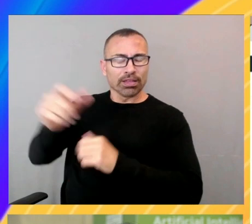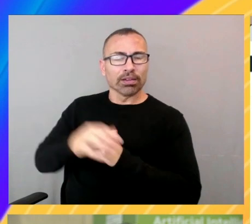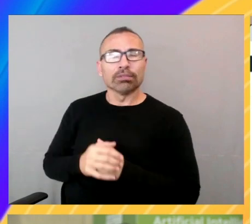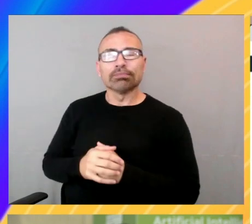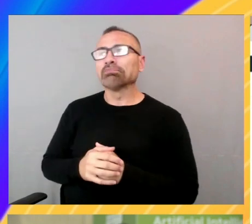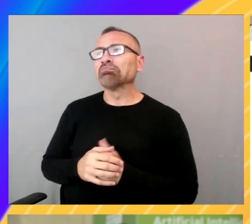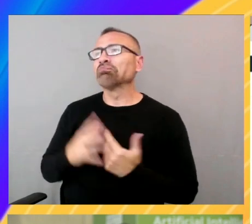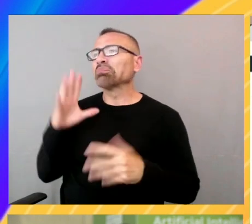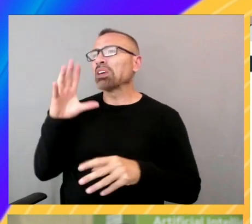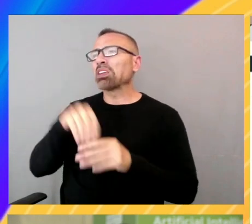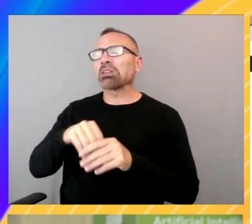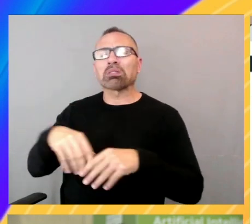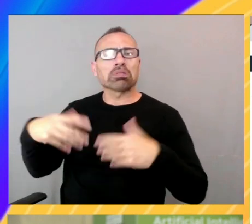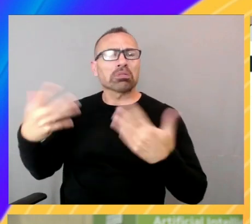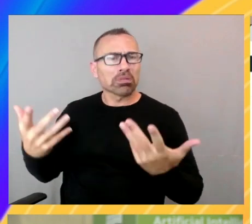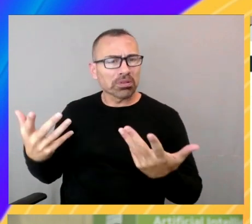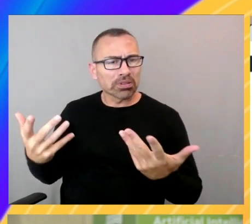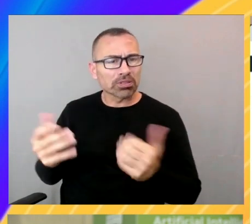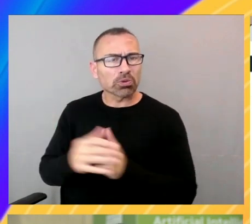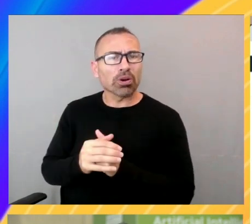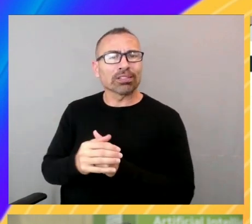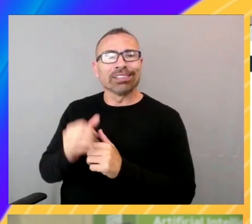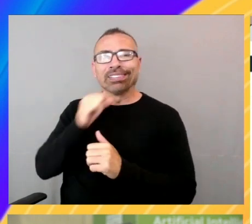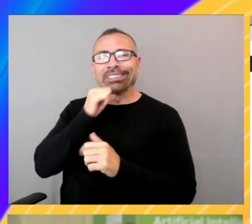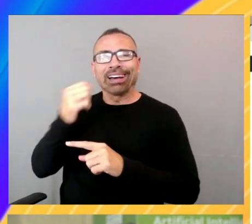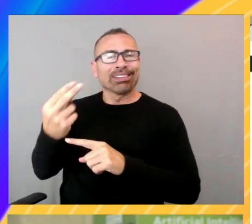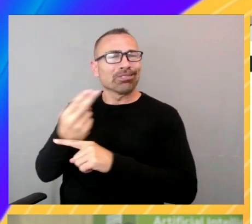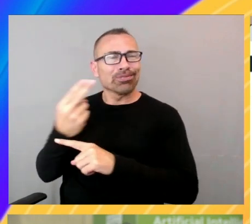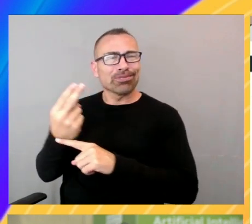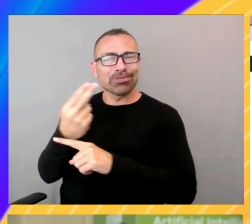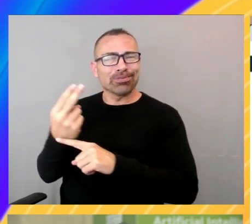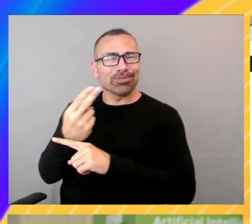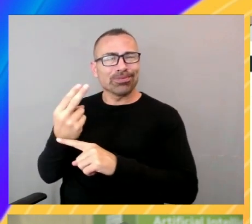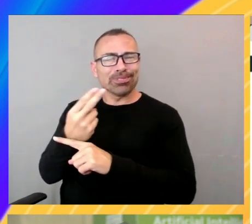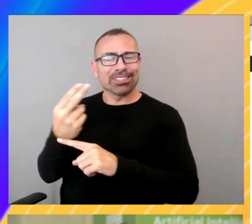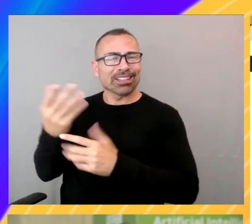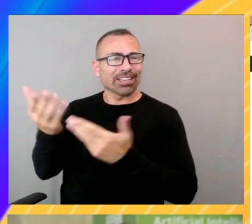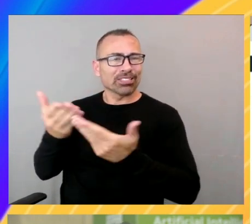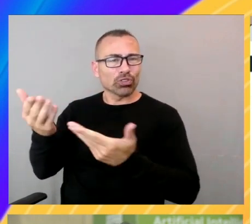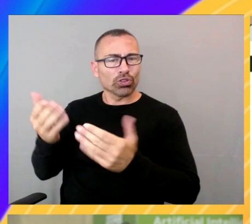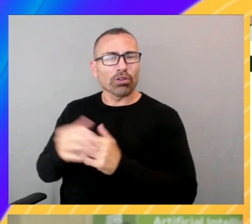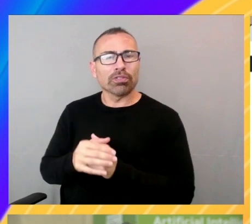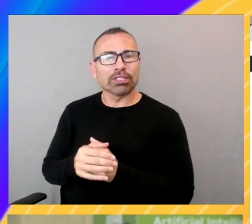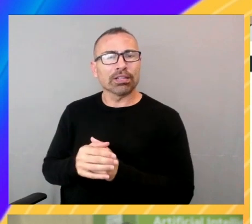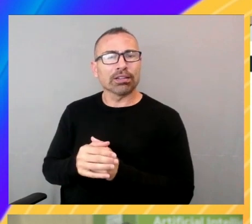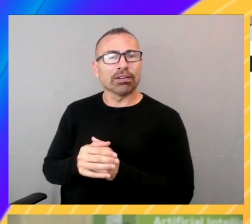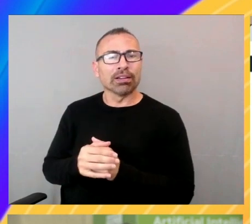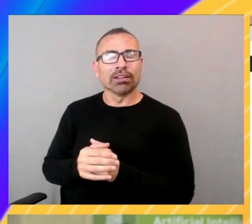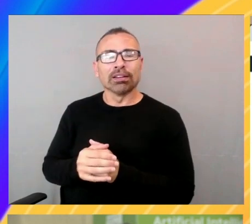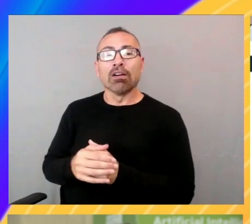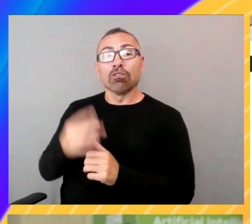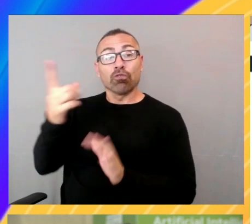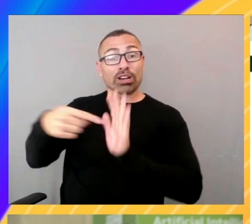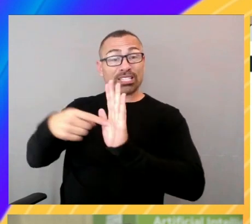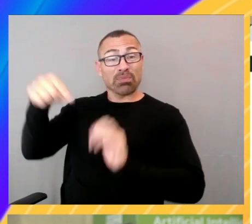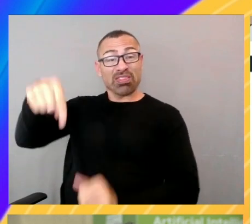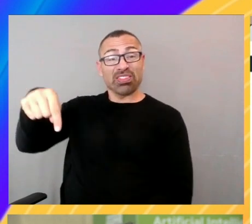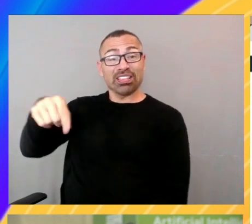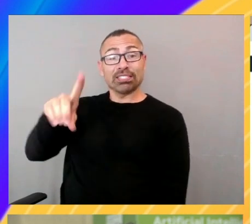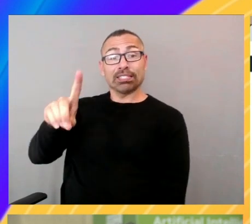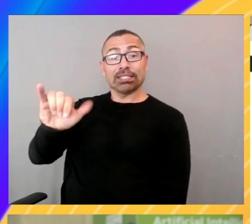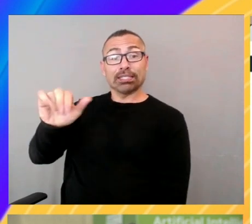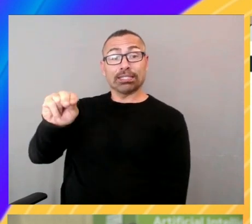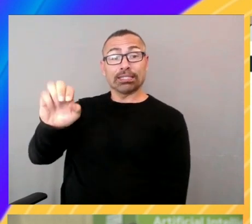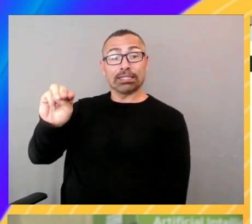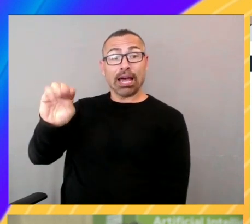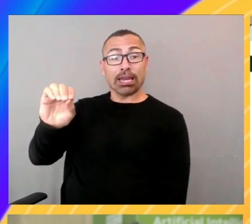know, underutilization of some services like this is a DynamoDB, right? The reactive